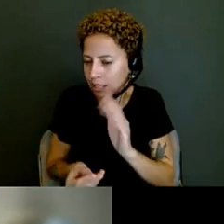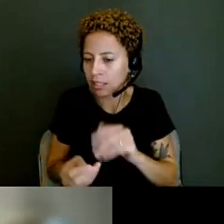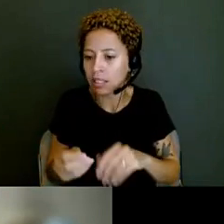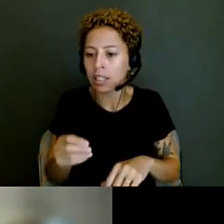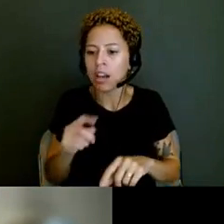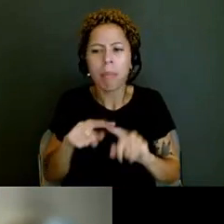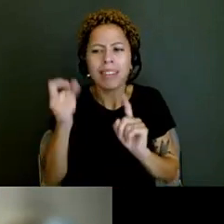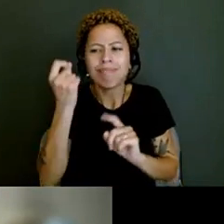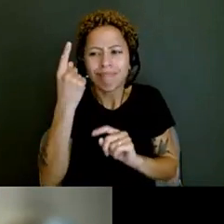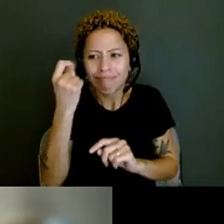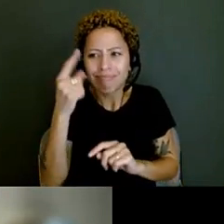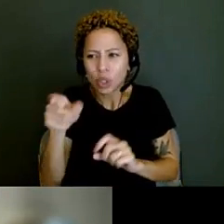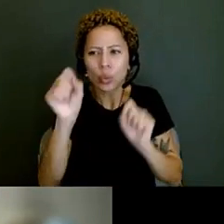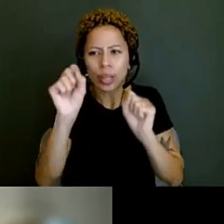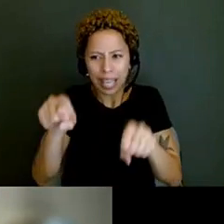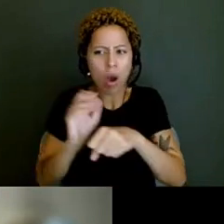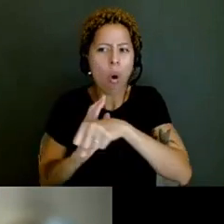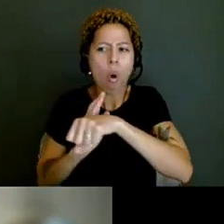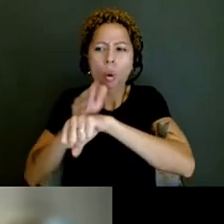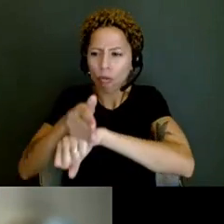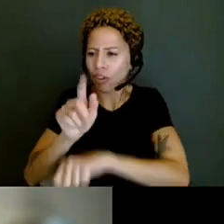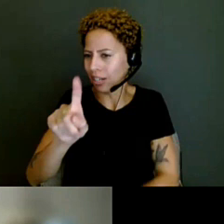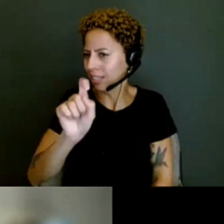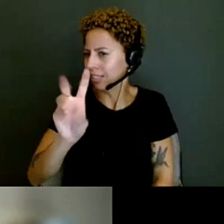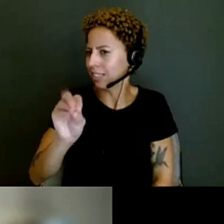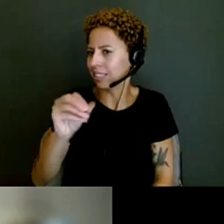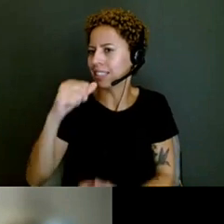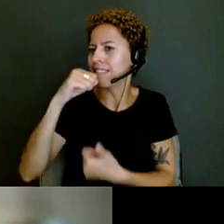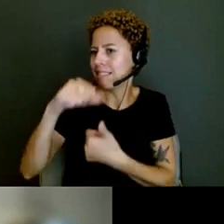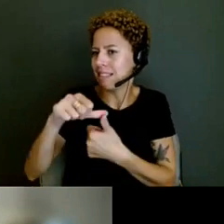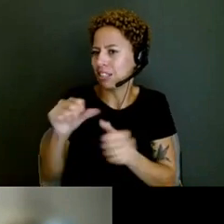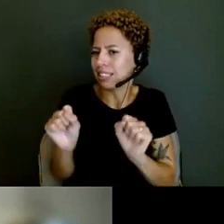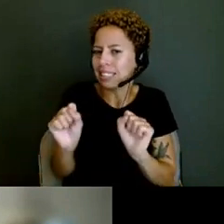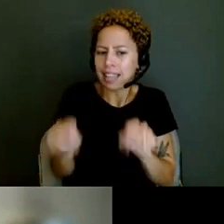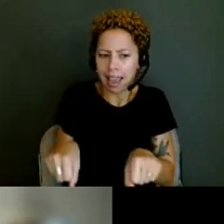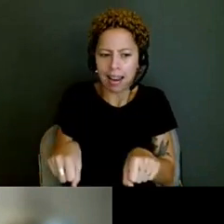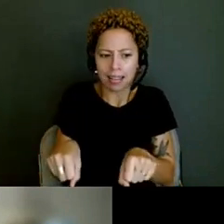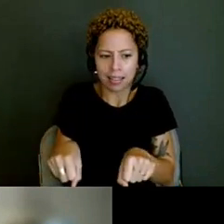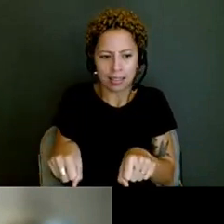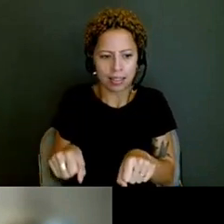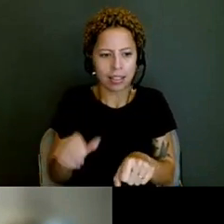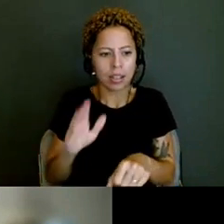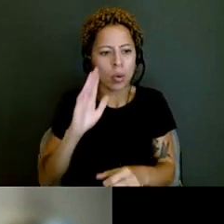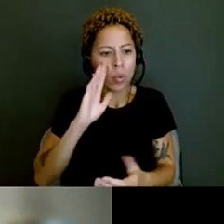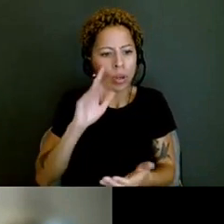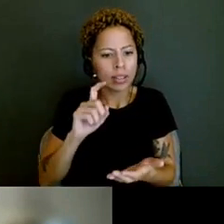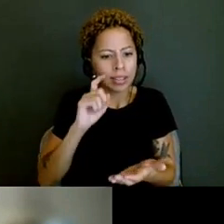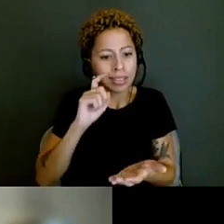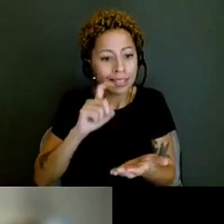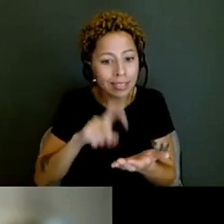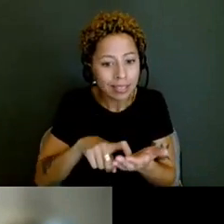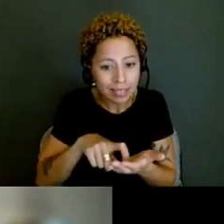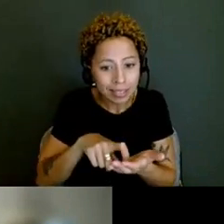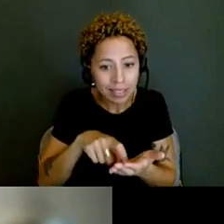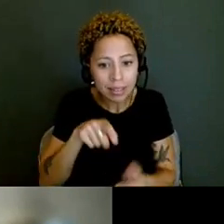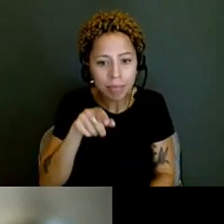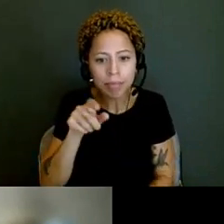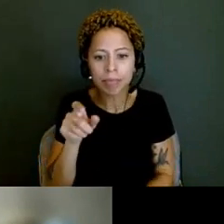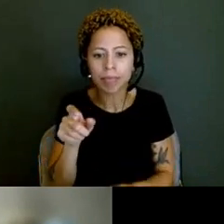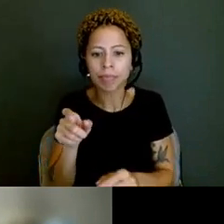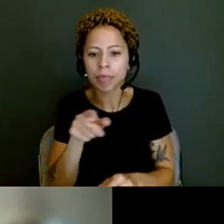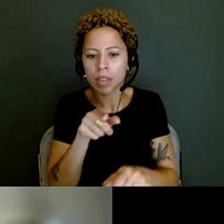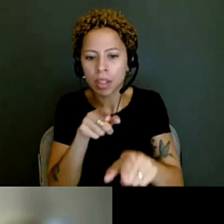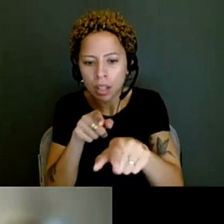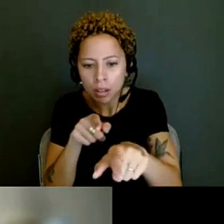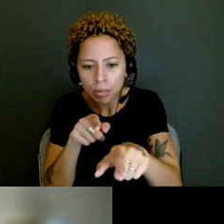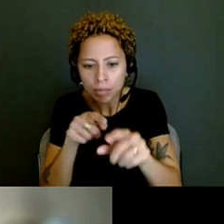than 160 characters. So you'll see this counter here will actually count the characters, and it'll tell